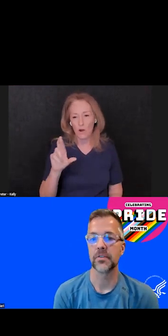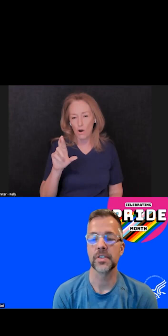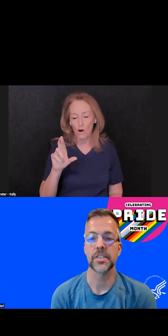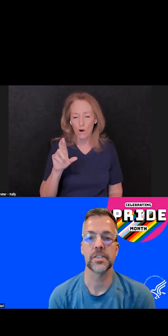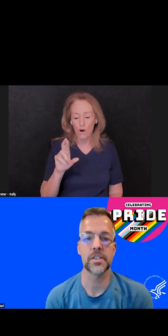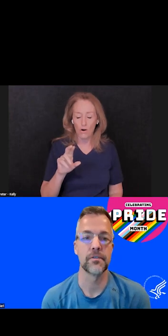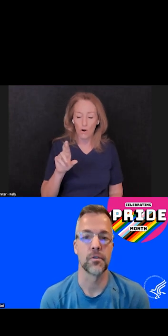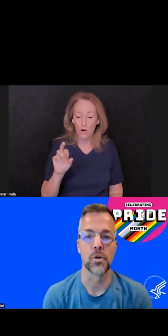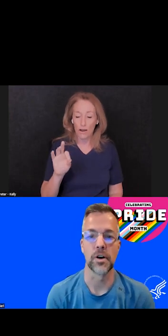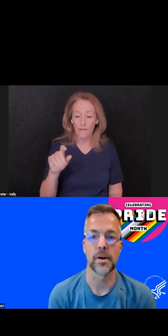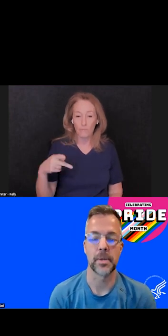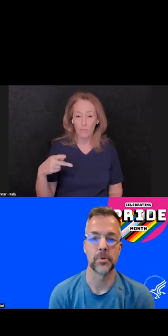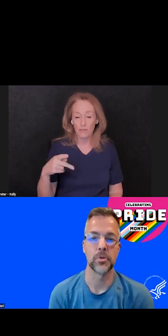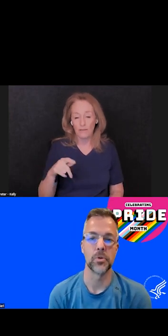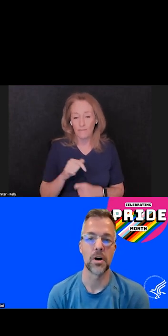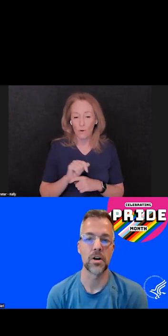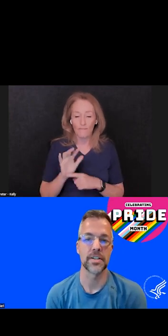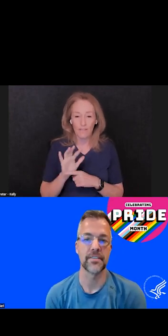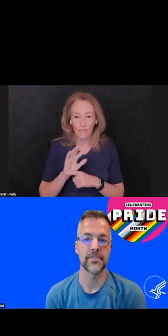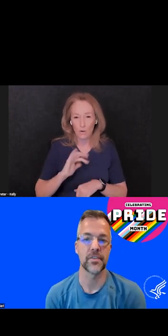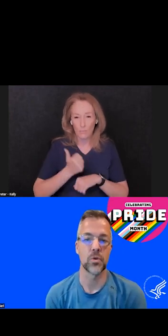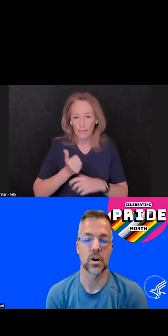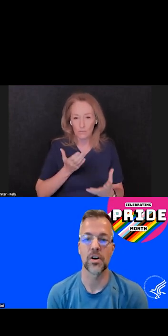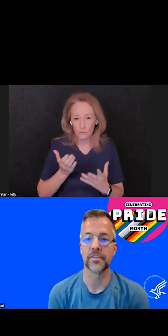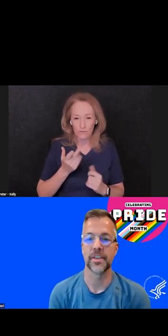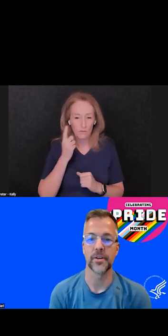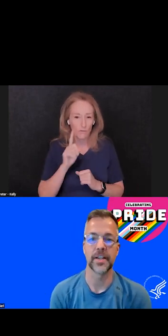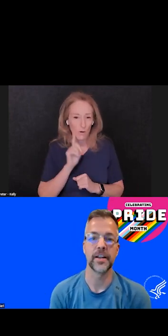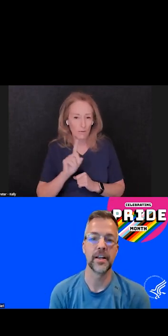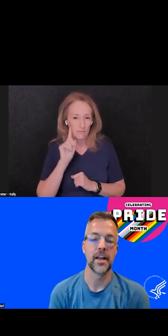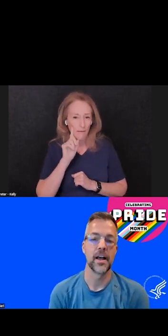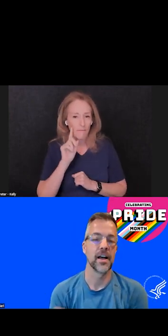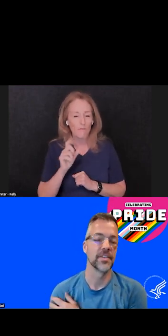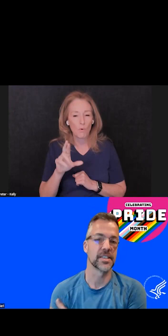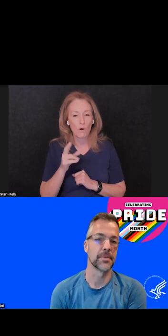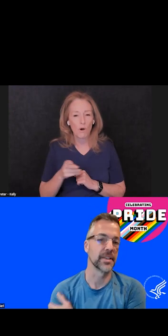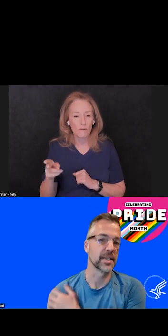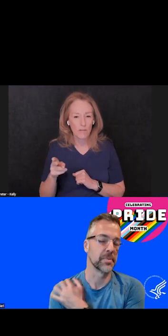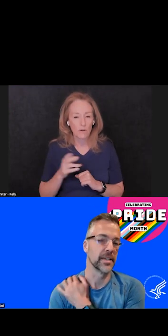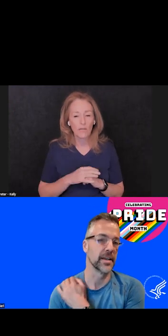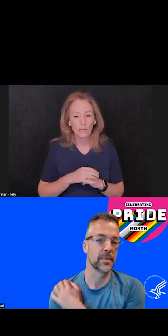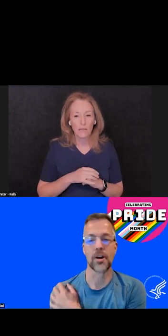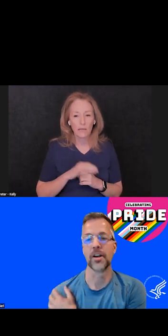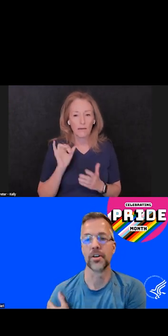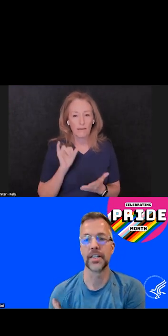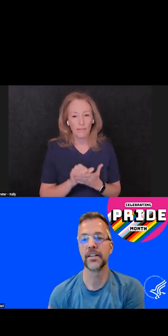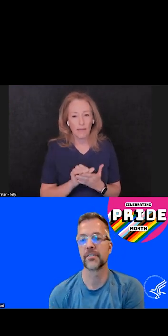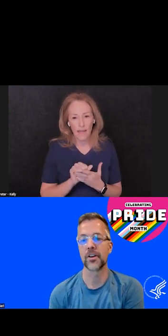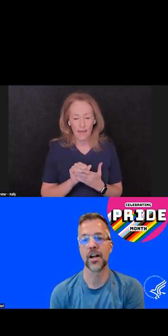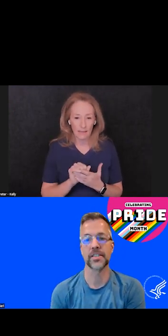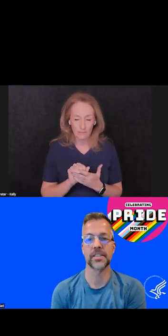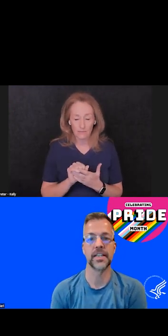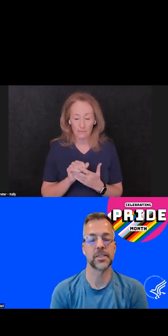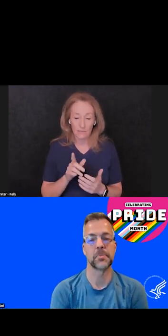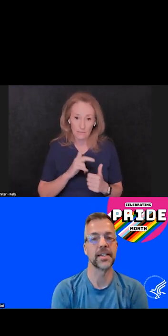video-based services for people who are deaf or hard of hearing. This is something that has been a priority